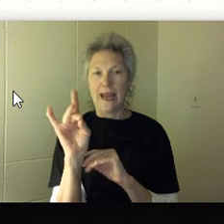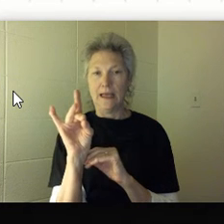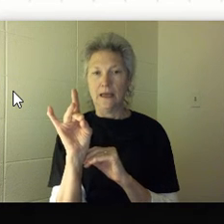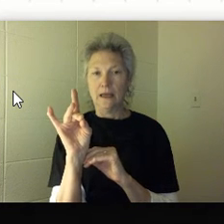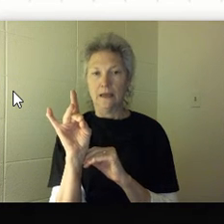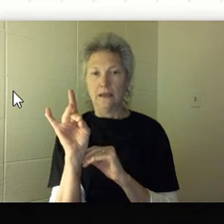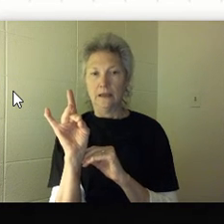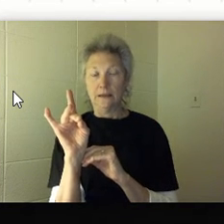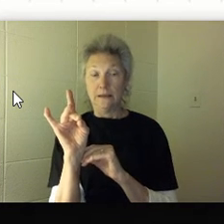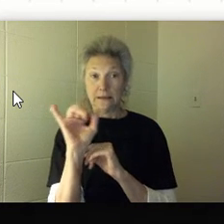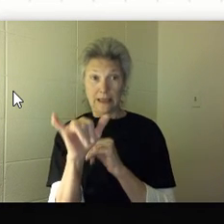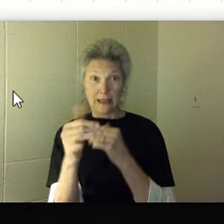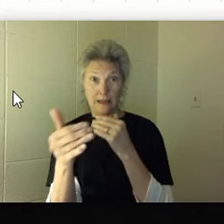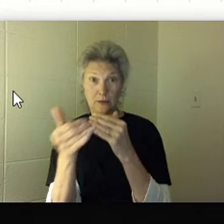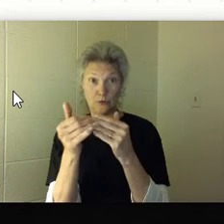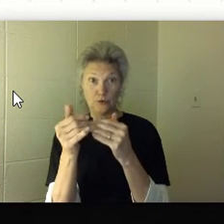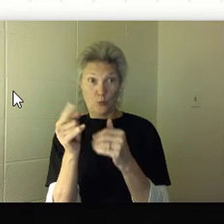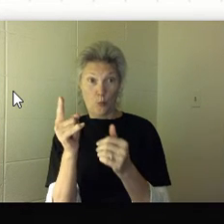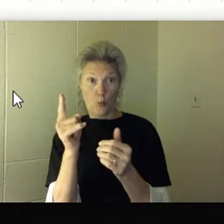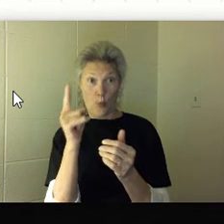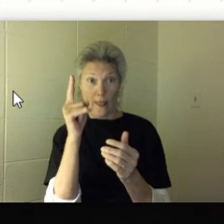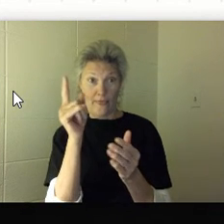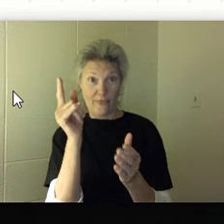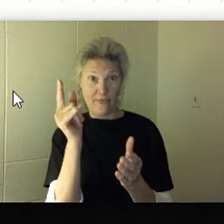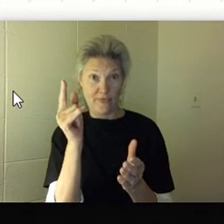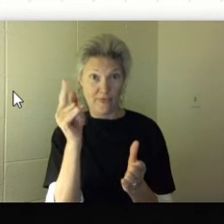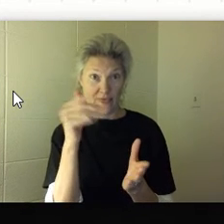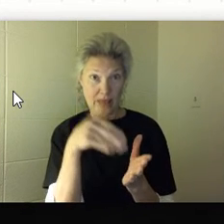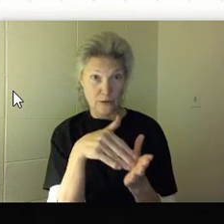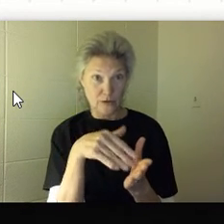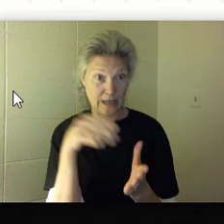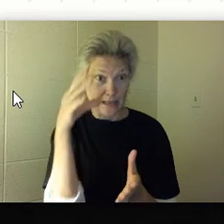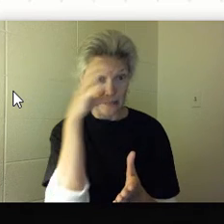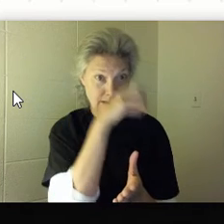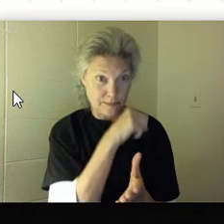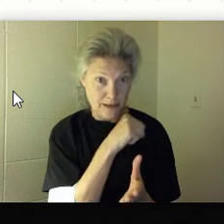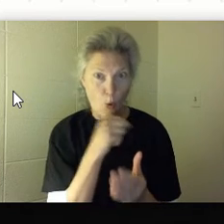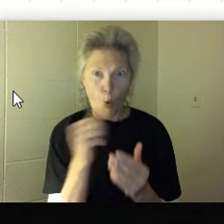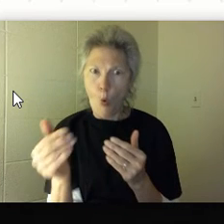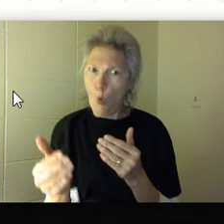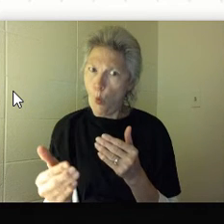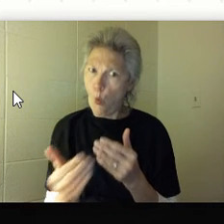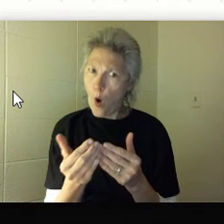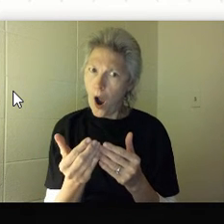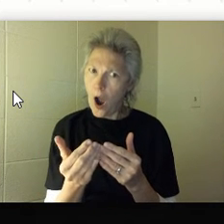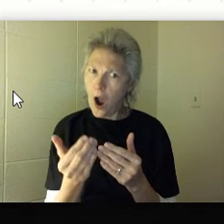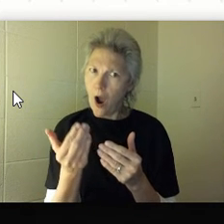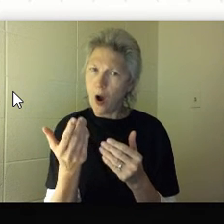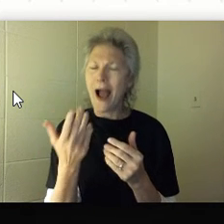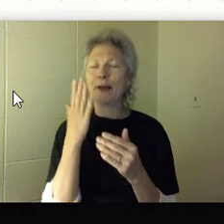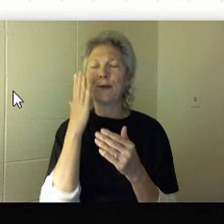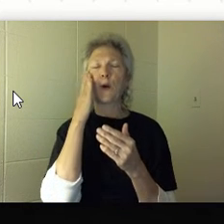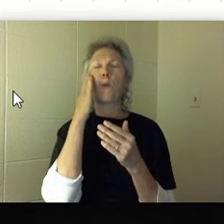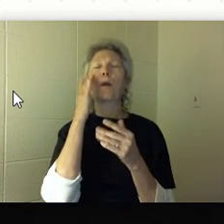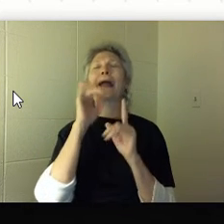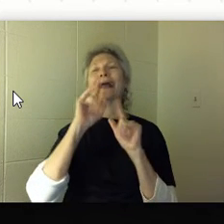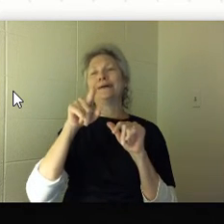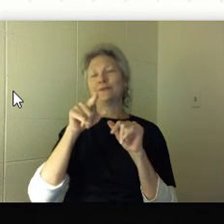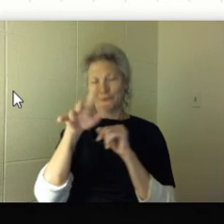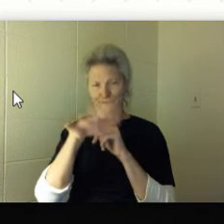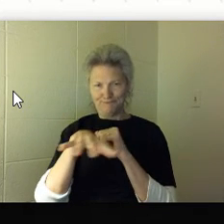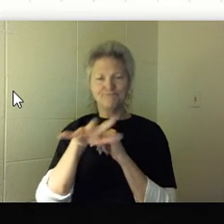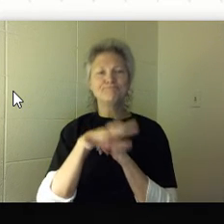is 1,008. Looking back at my estimate, I see that those are very close, so I know that my answer is reasonable. All